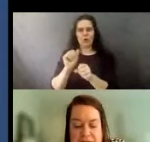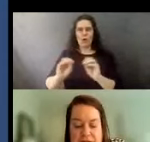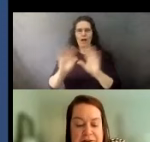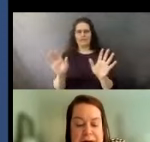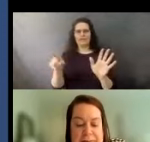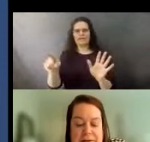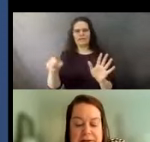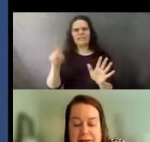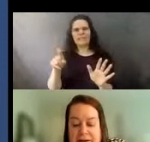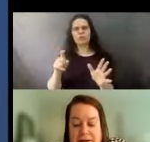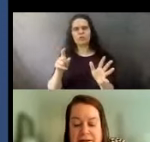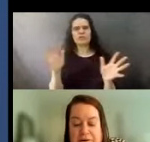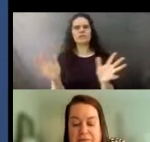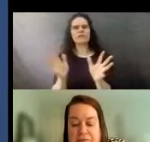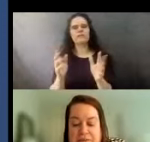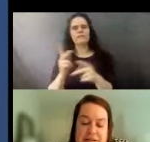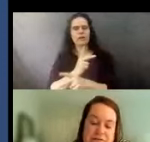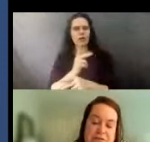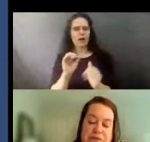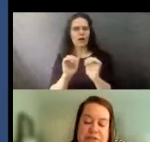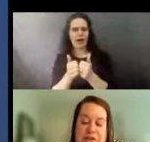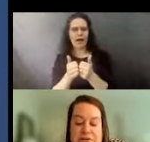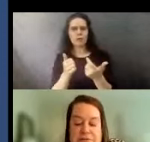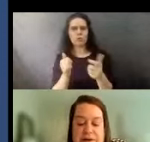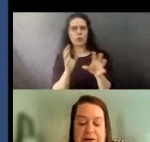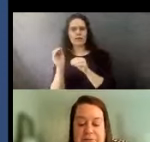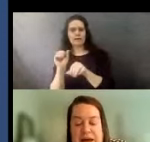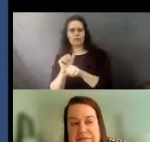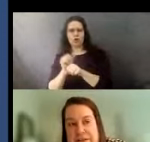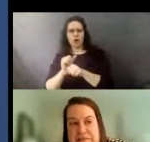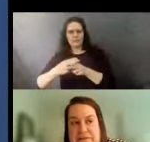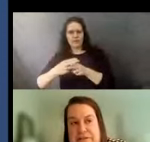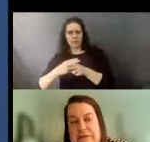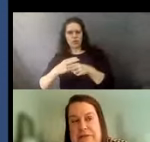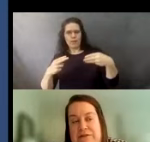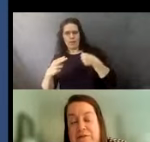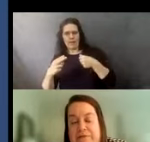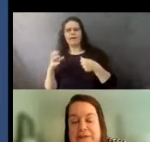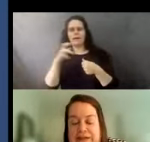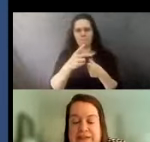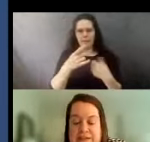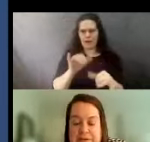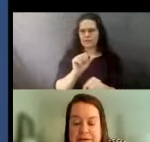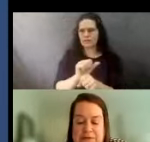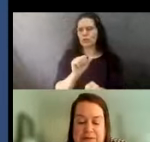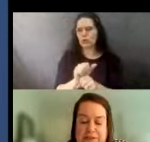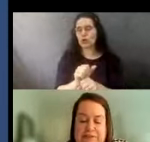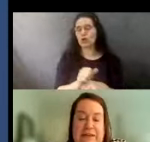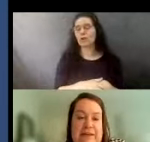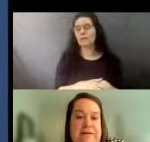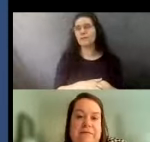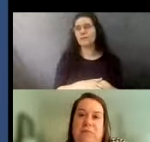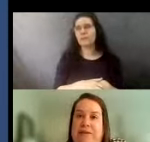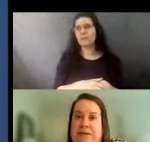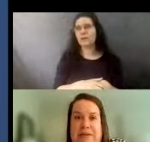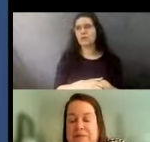supported there. I think, you know, to answer this question in terms of how can we advocate for disability, COVID-related disability protections, I